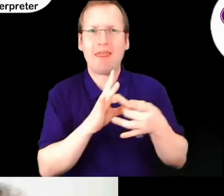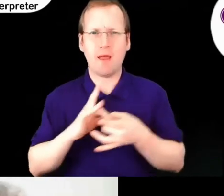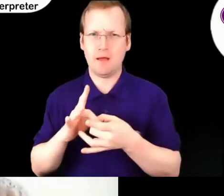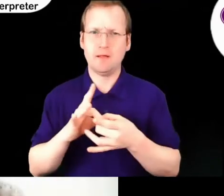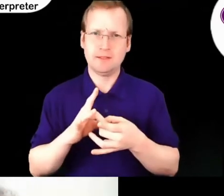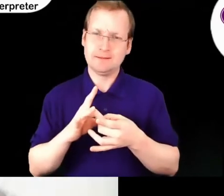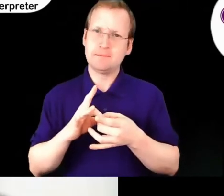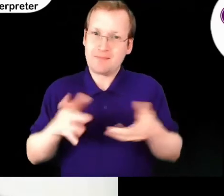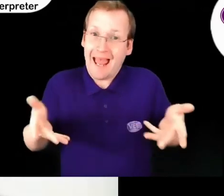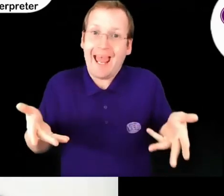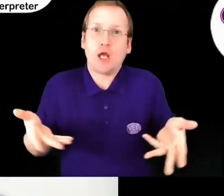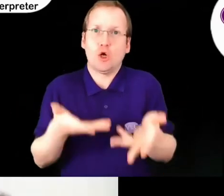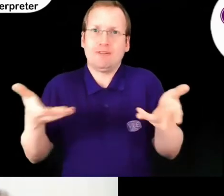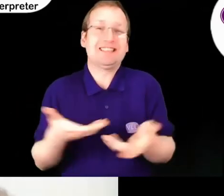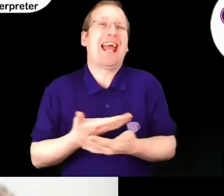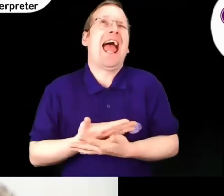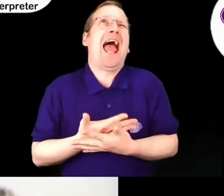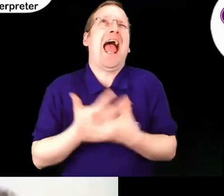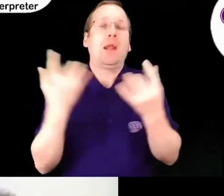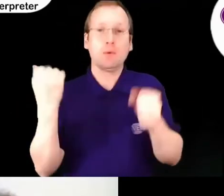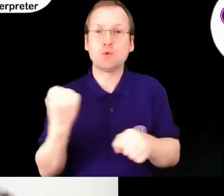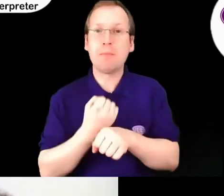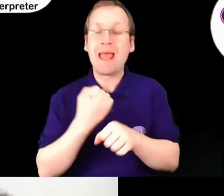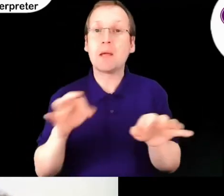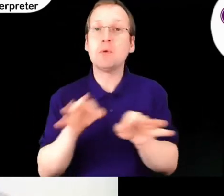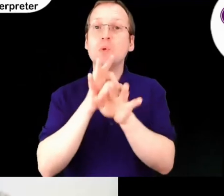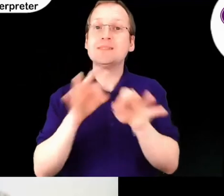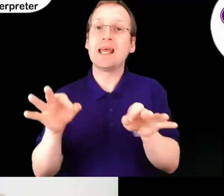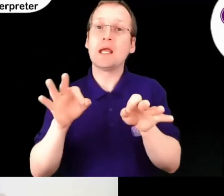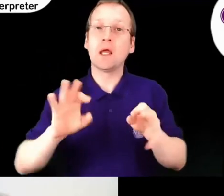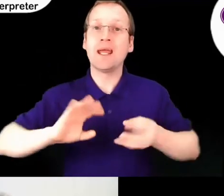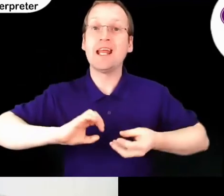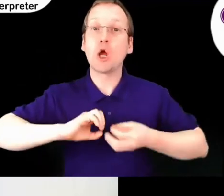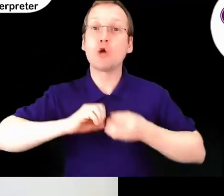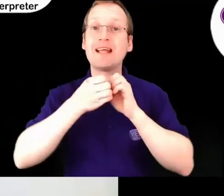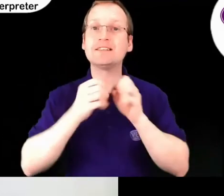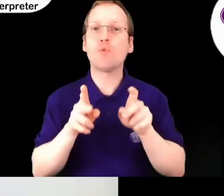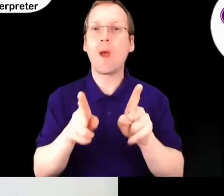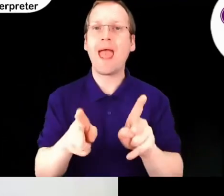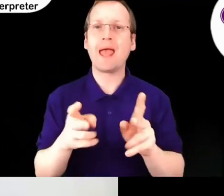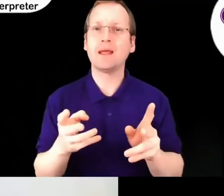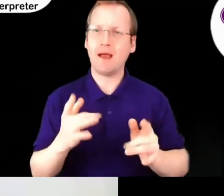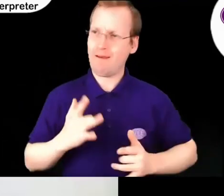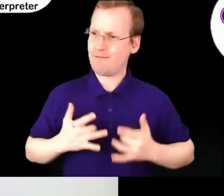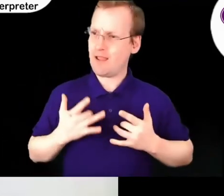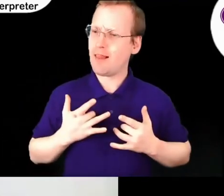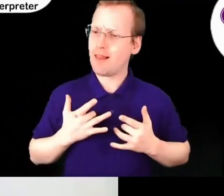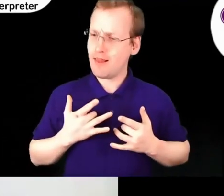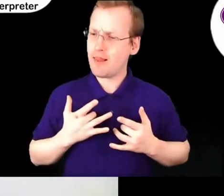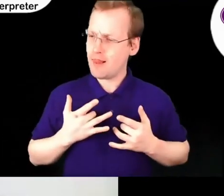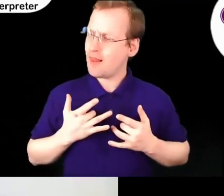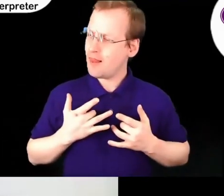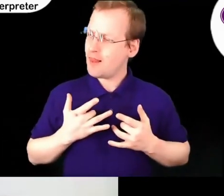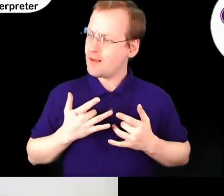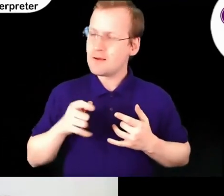I encourage people to make music with their congregation creatively, because I believe that when